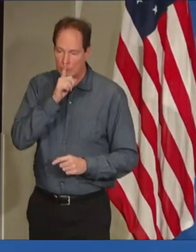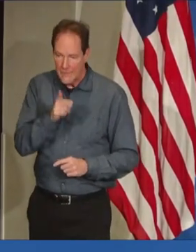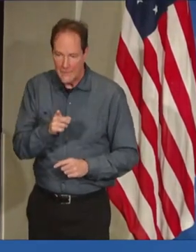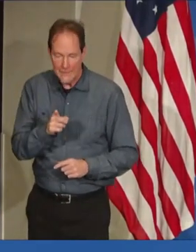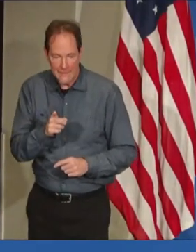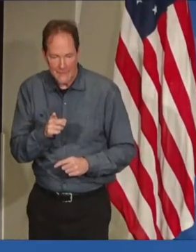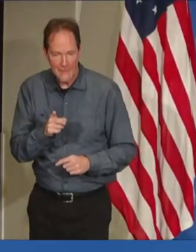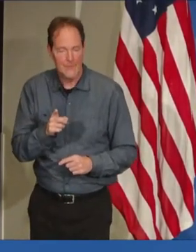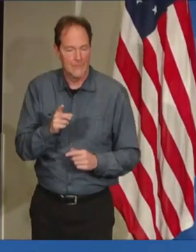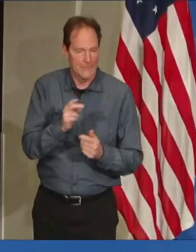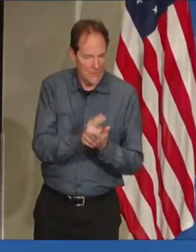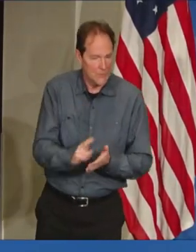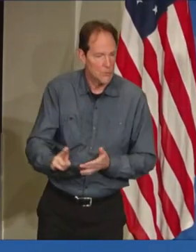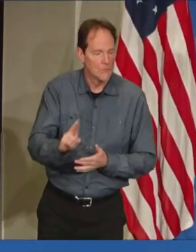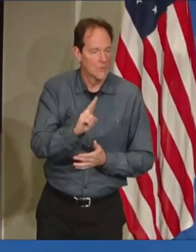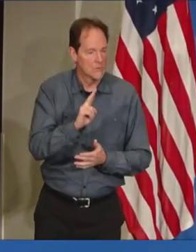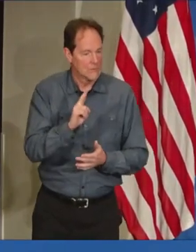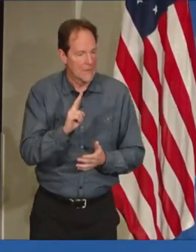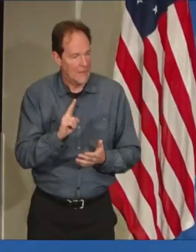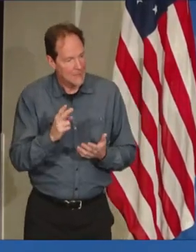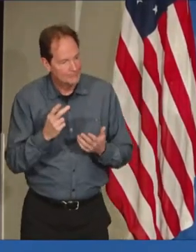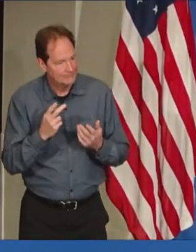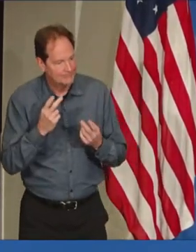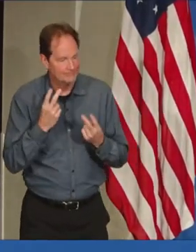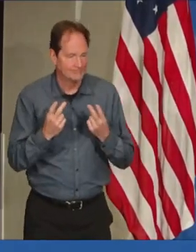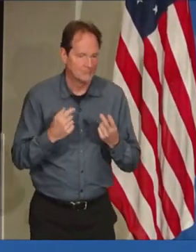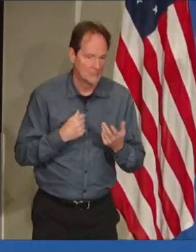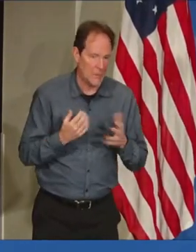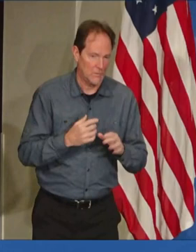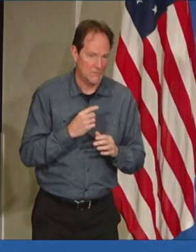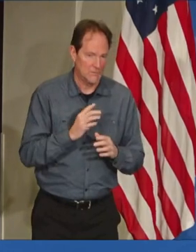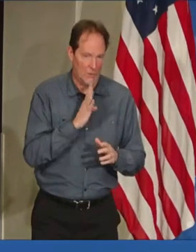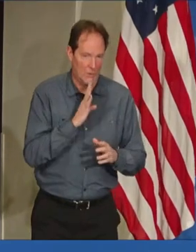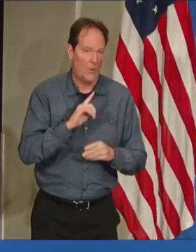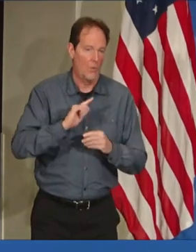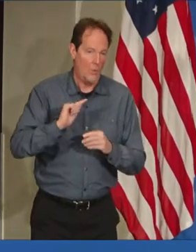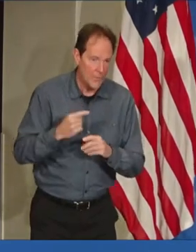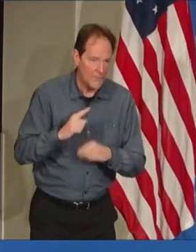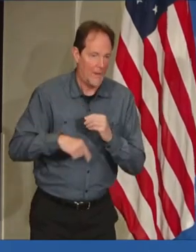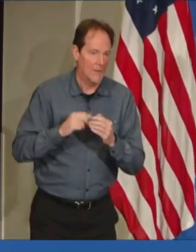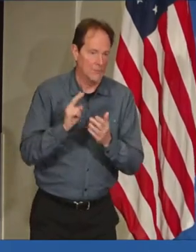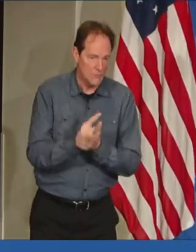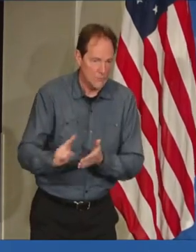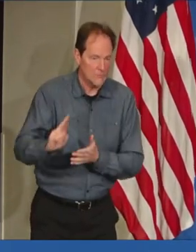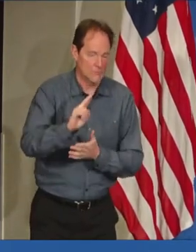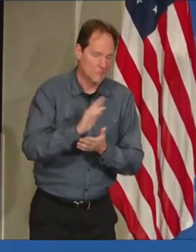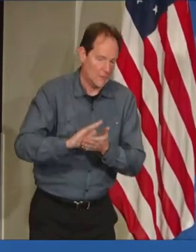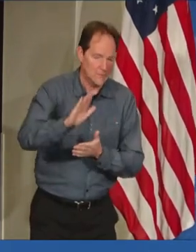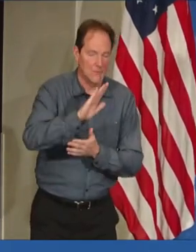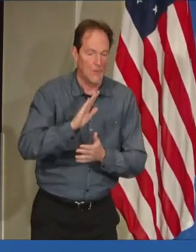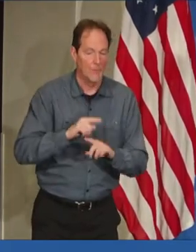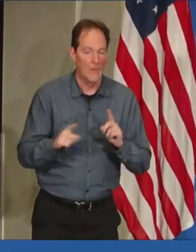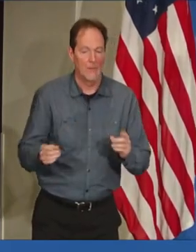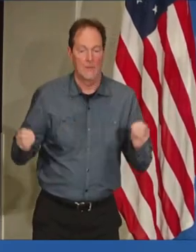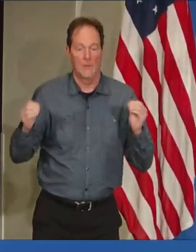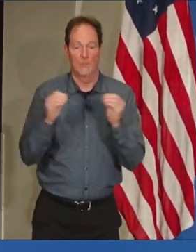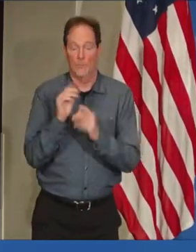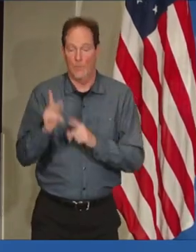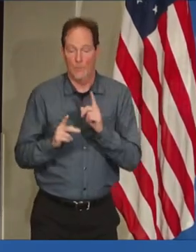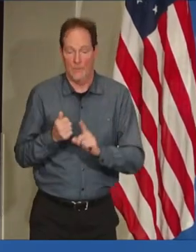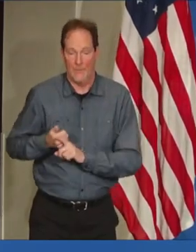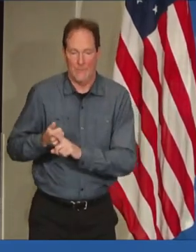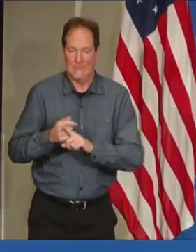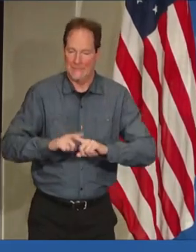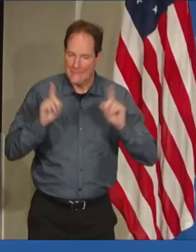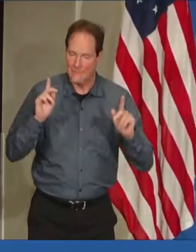you know, universities are seeing, and I don't want to just talk about universities, but we're seeing more people with different types